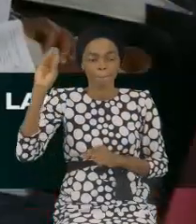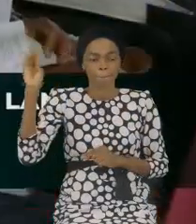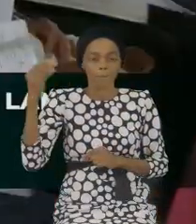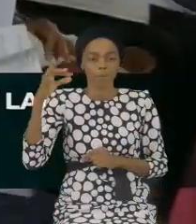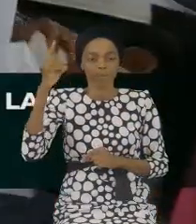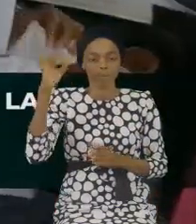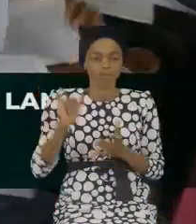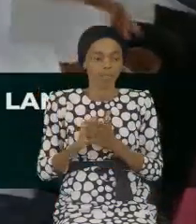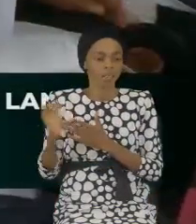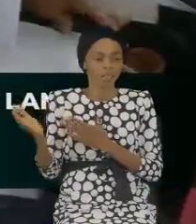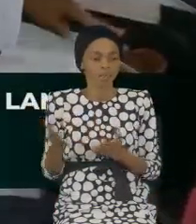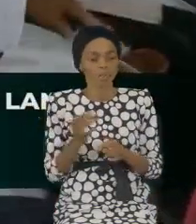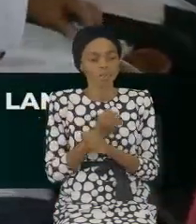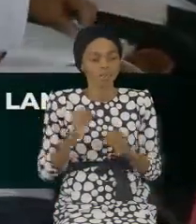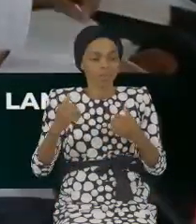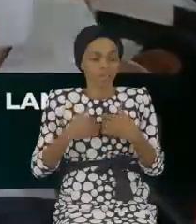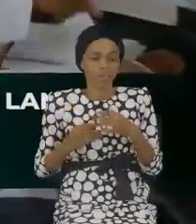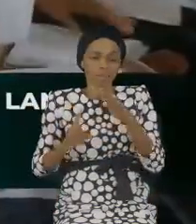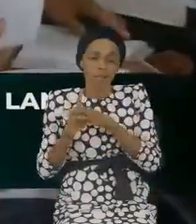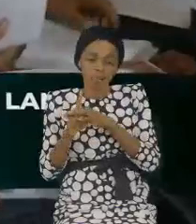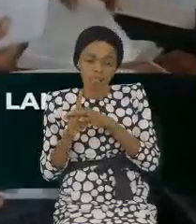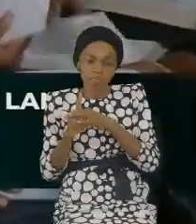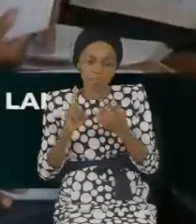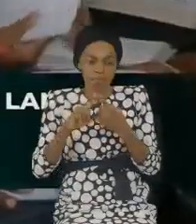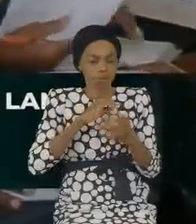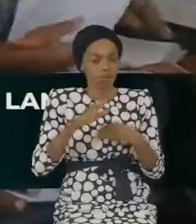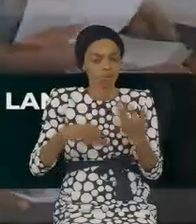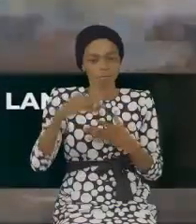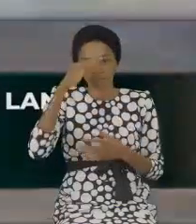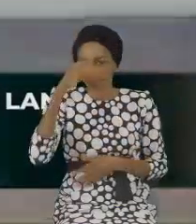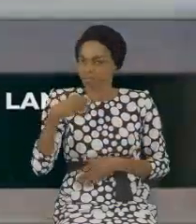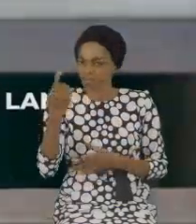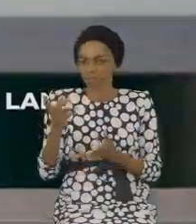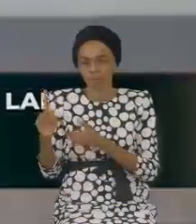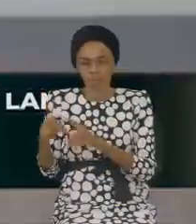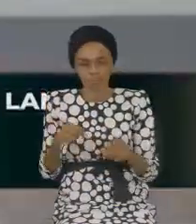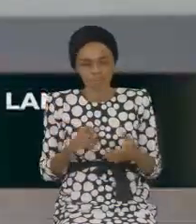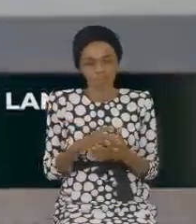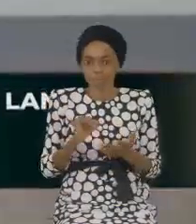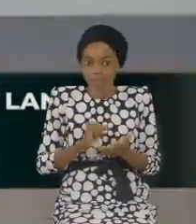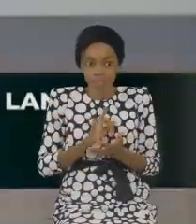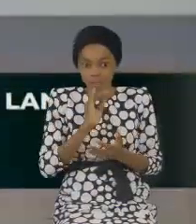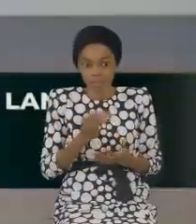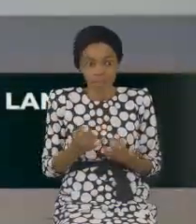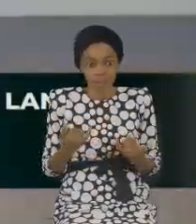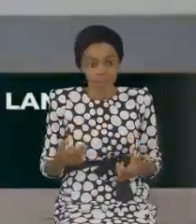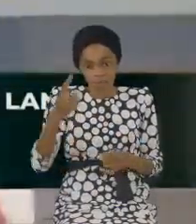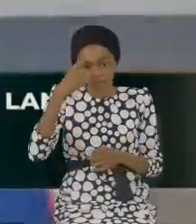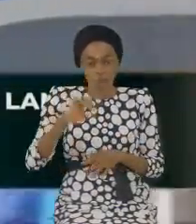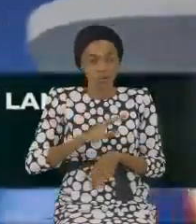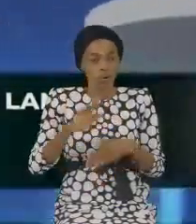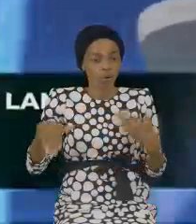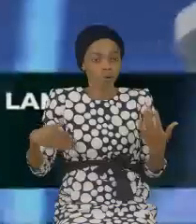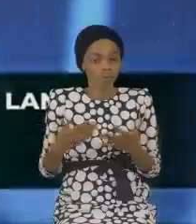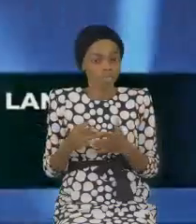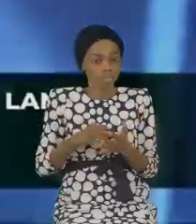God that bringeth salvation has appeared unto all men. Tell them then, if it's available for all men, that grace of God,